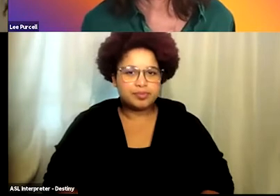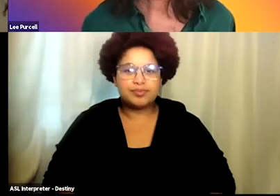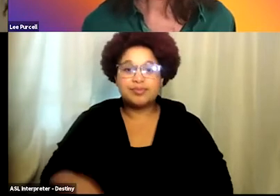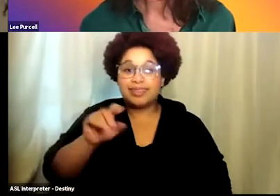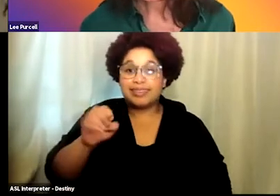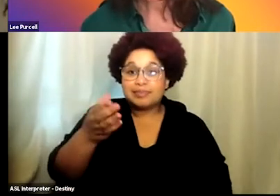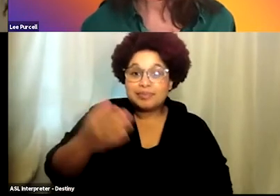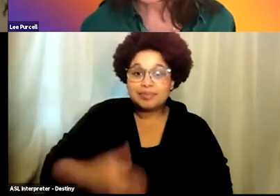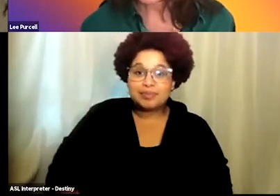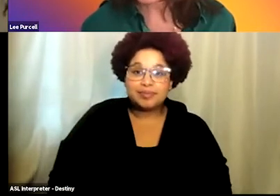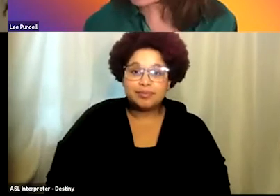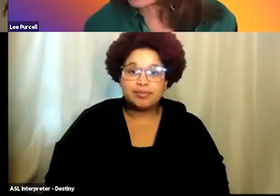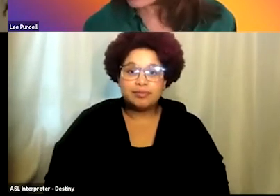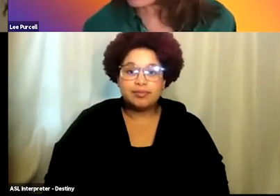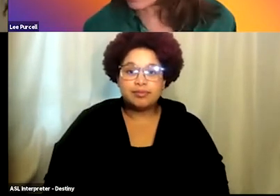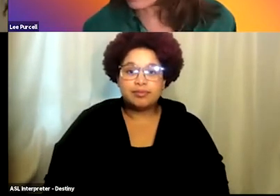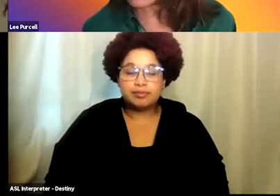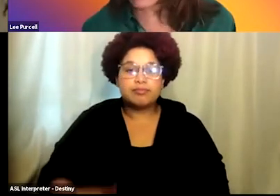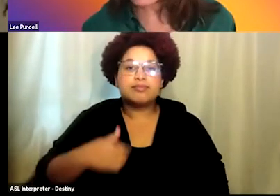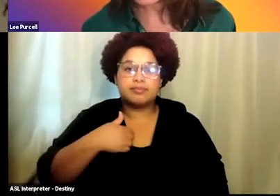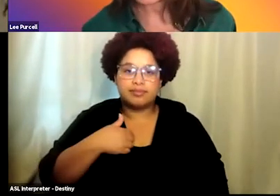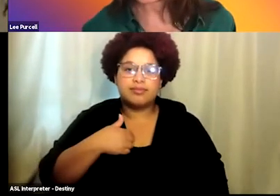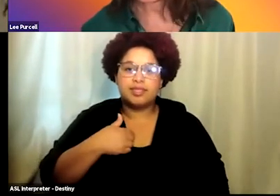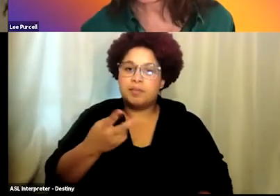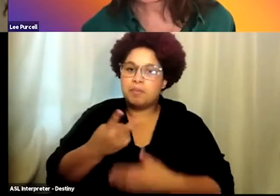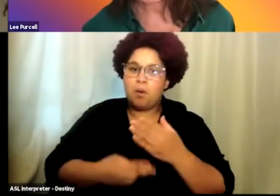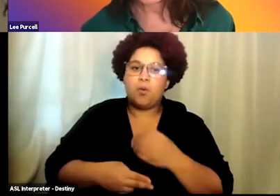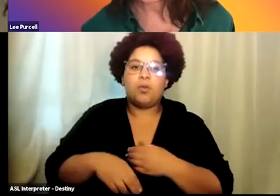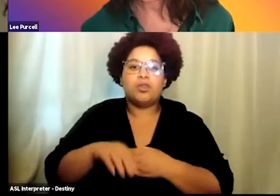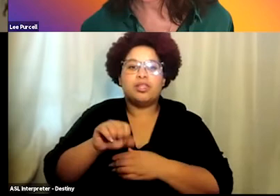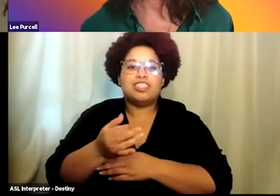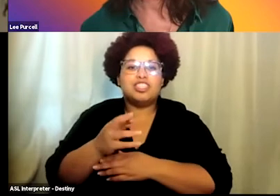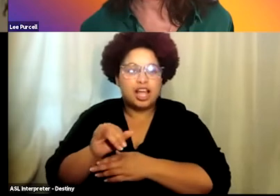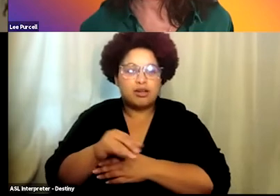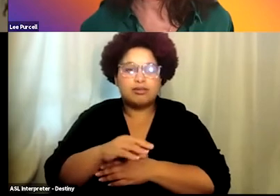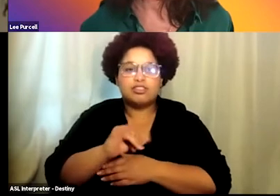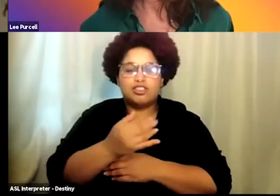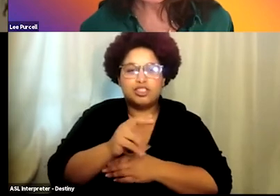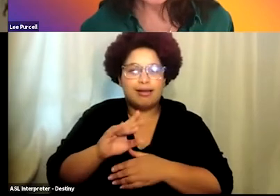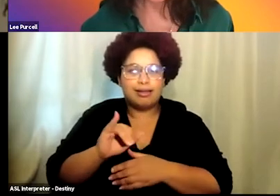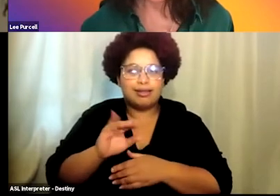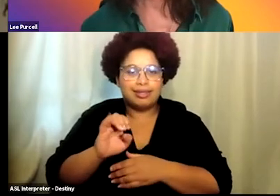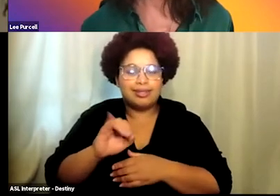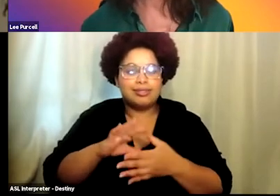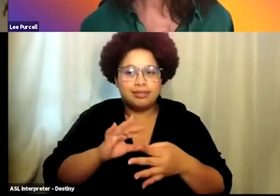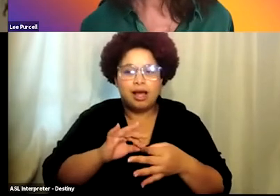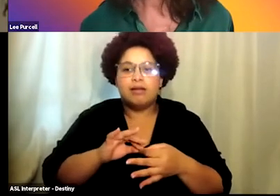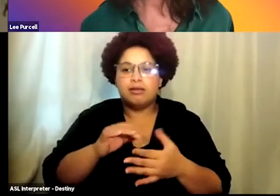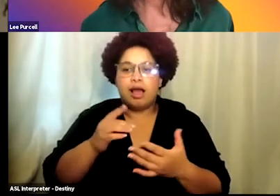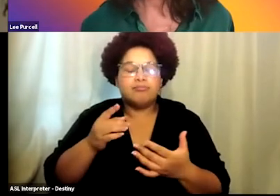Lee. I echo both what both ladies said. Before the